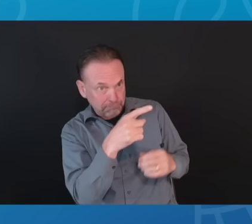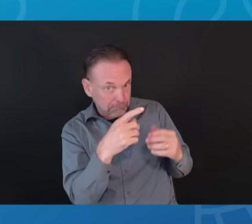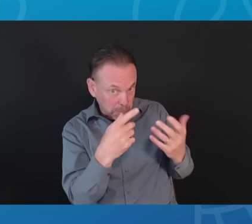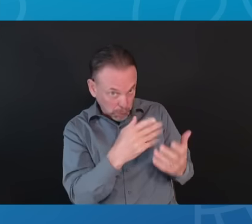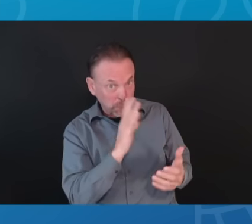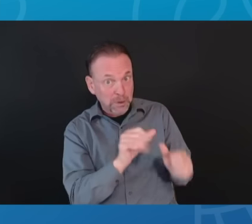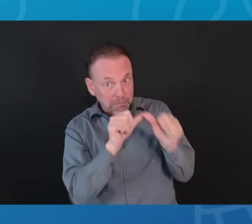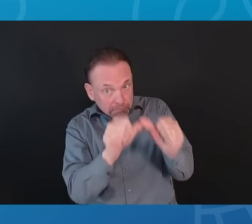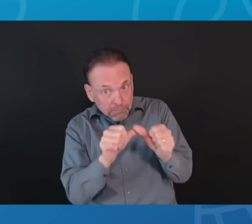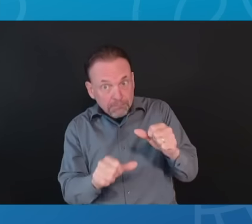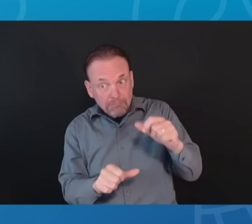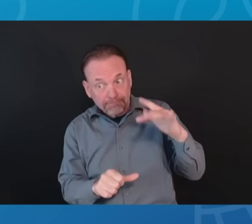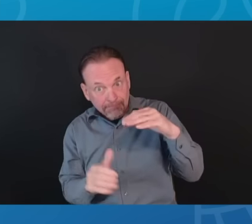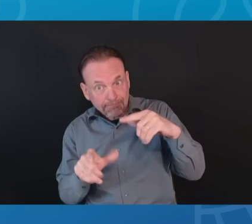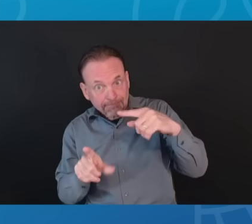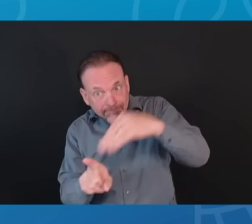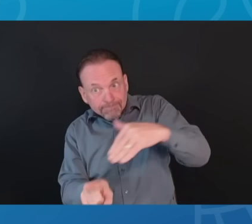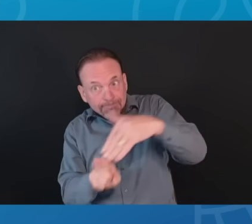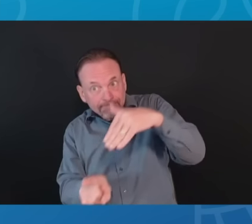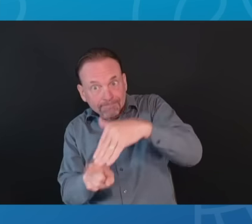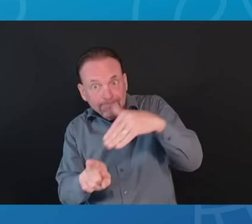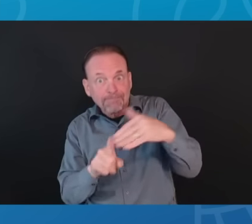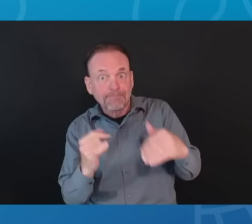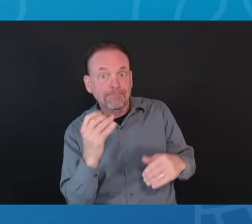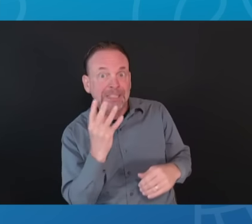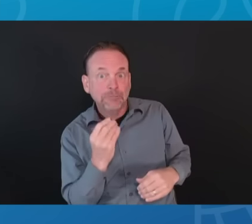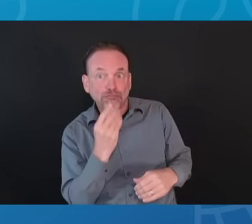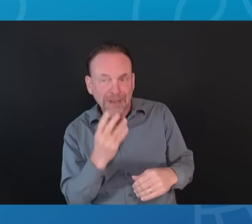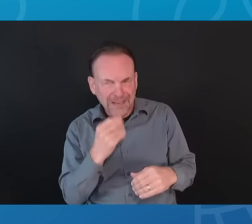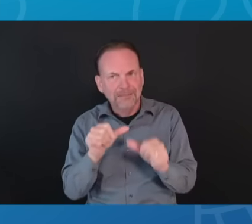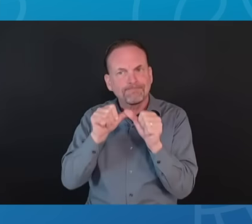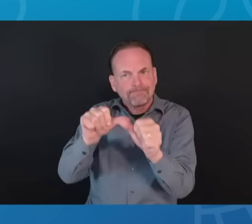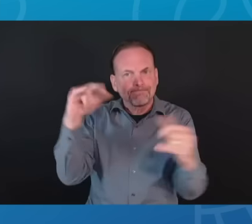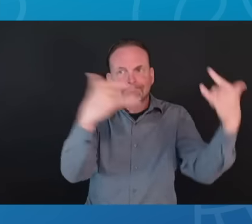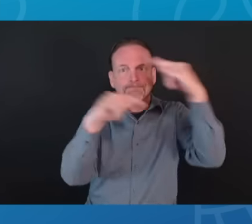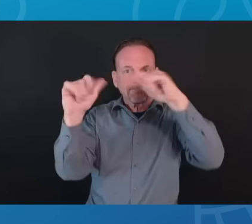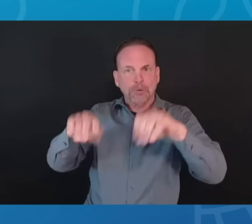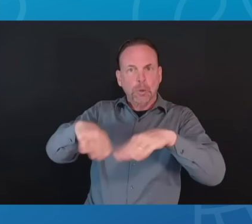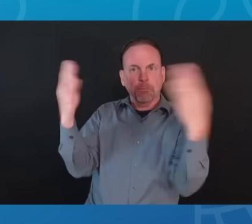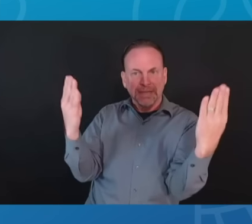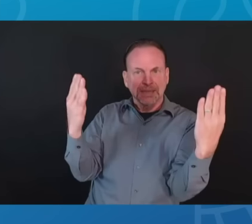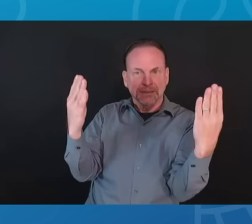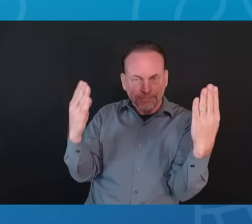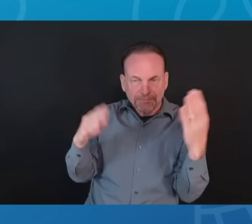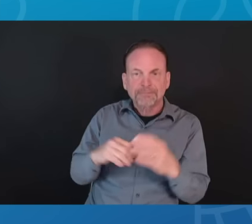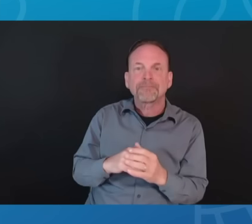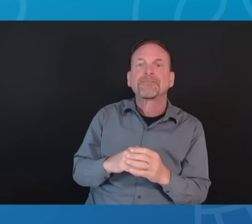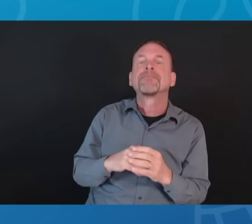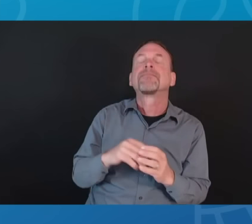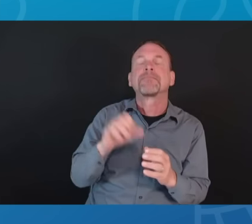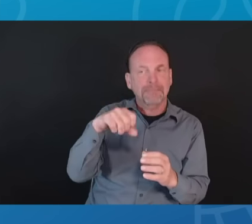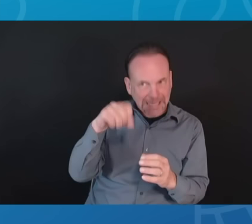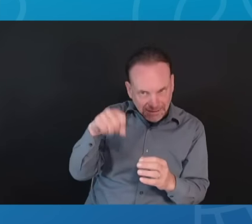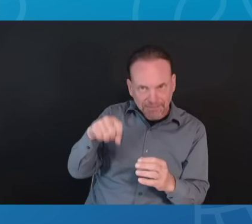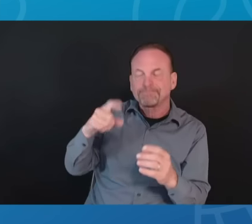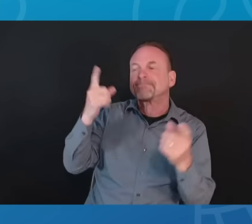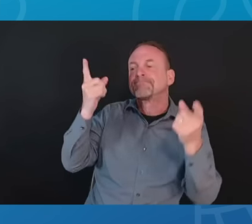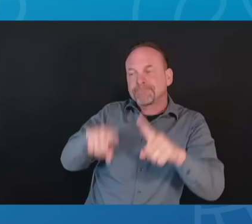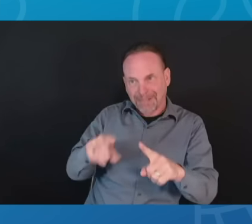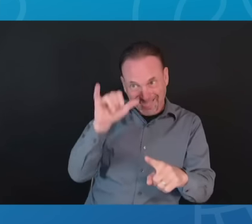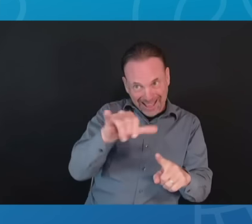not only the airport be open, but that the roads to the airport be open so that American citizens who want to leave that can get out, but